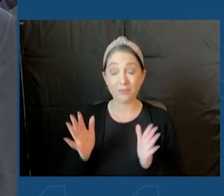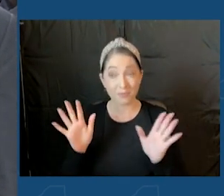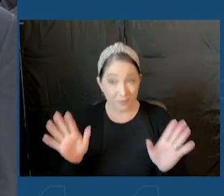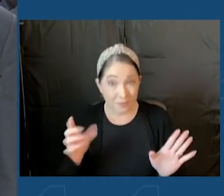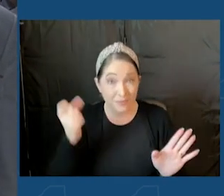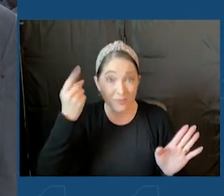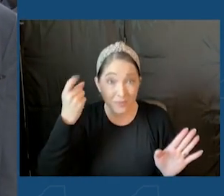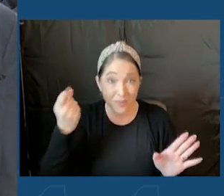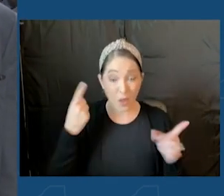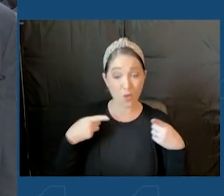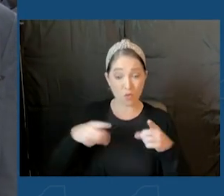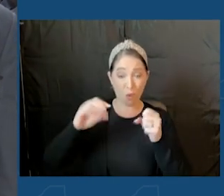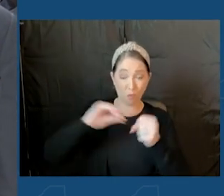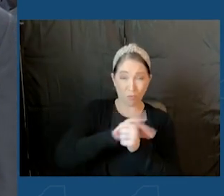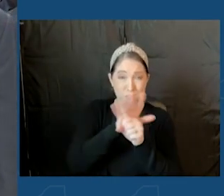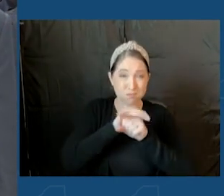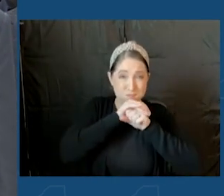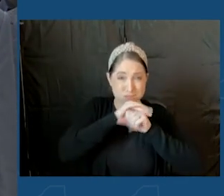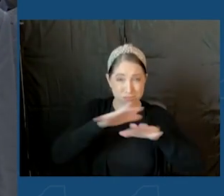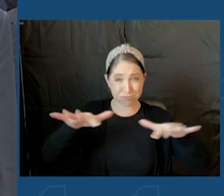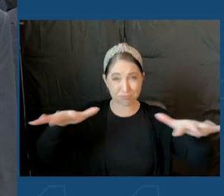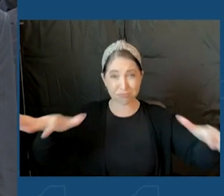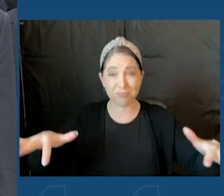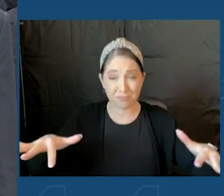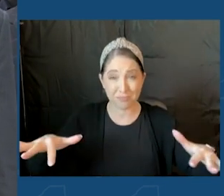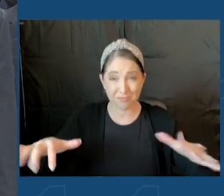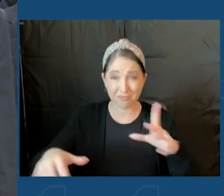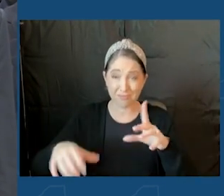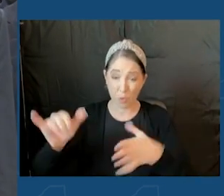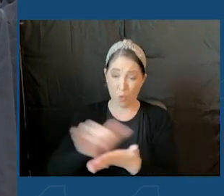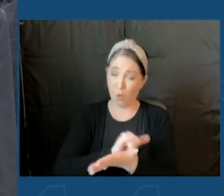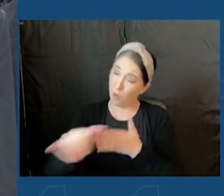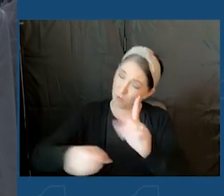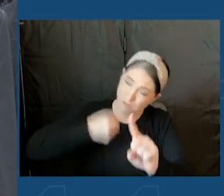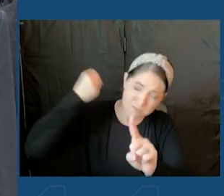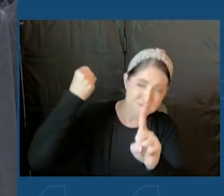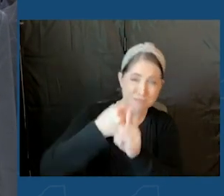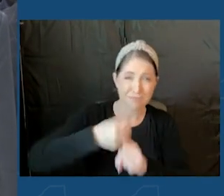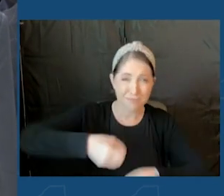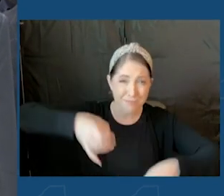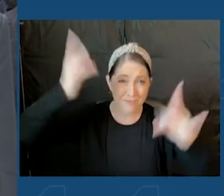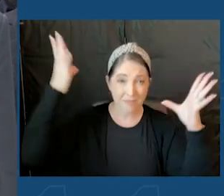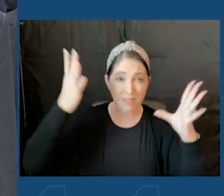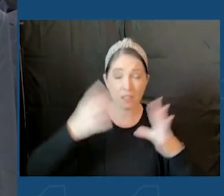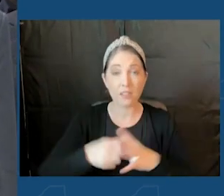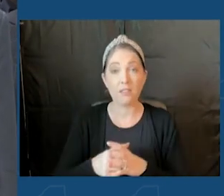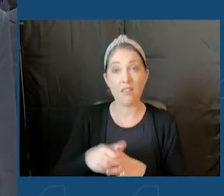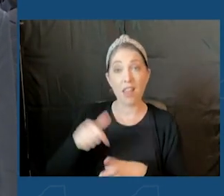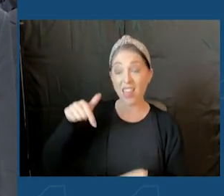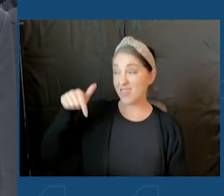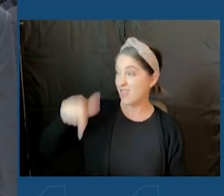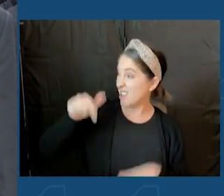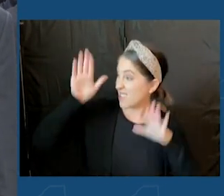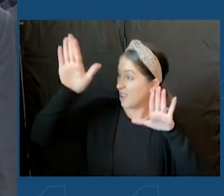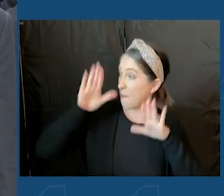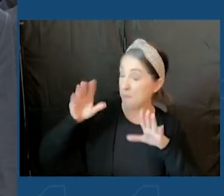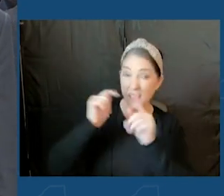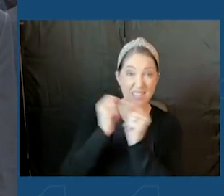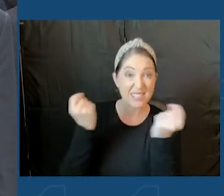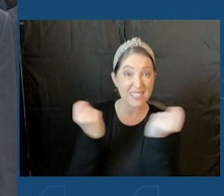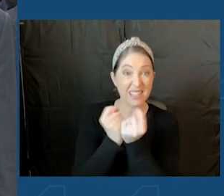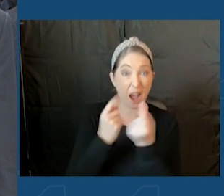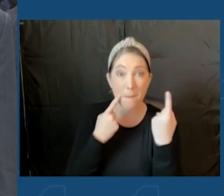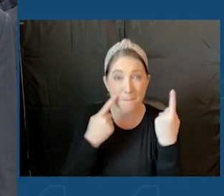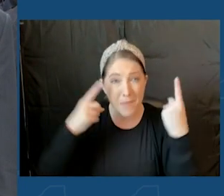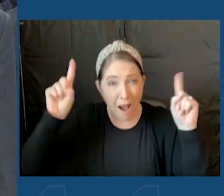hit the hardest. This is what this incredible team behind me accomplished, because they would not let go of